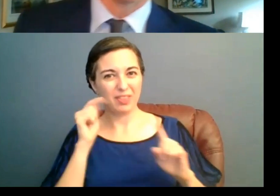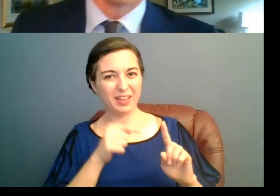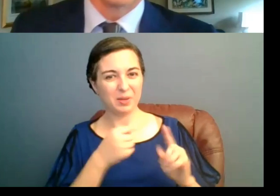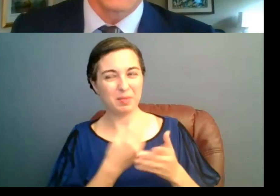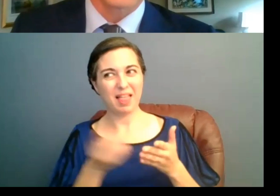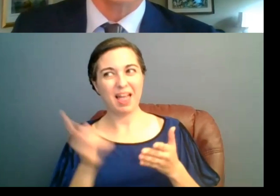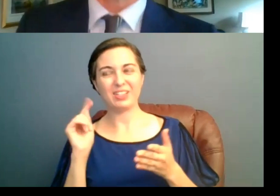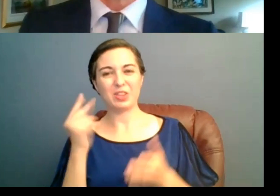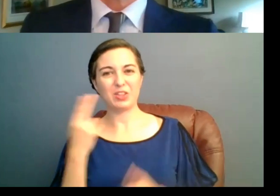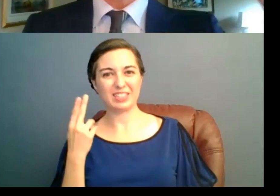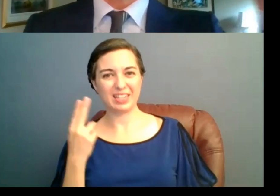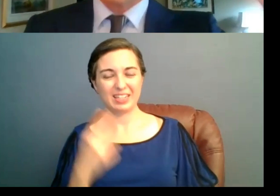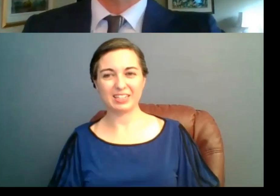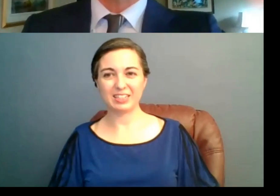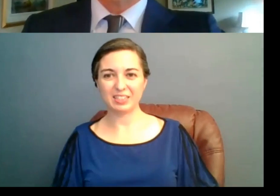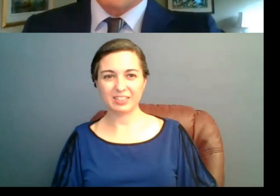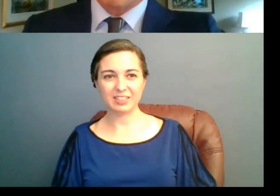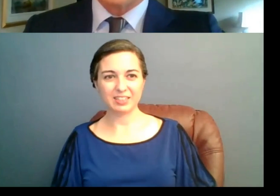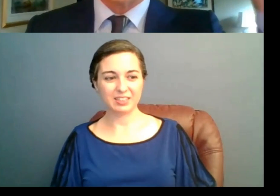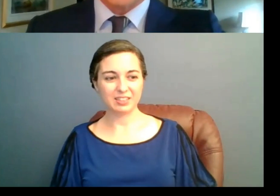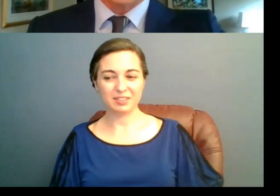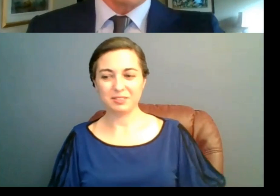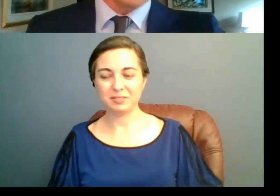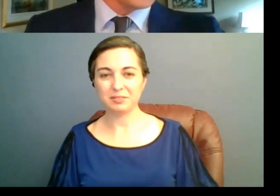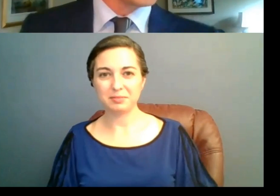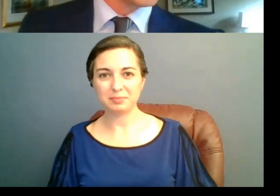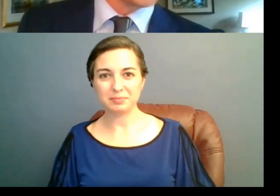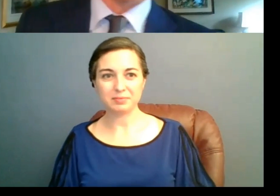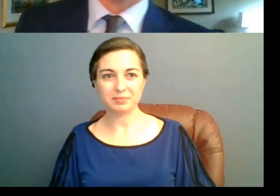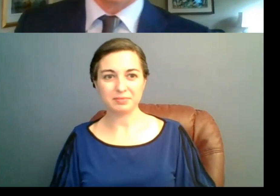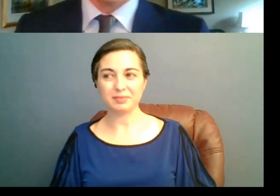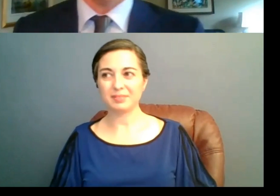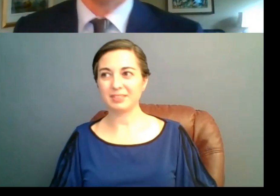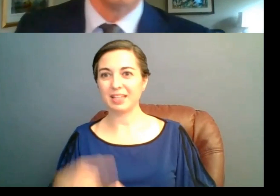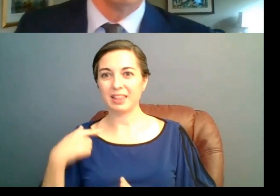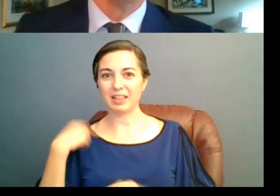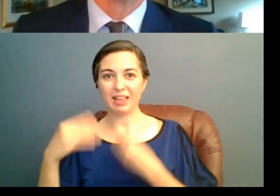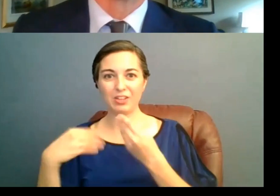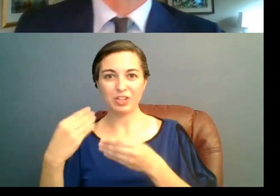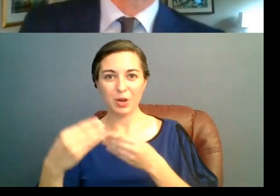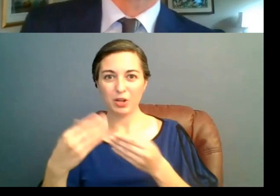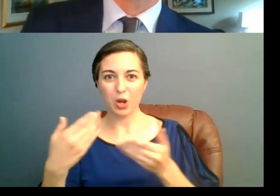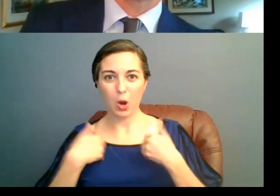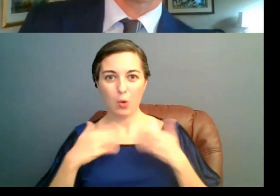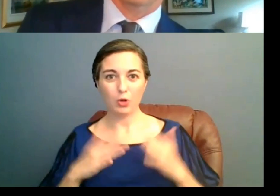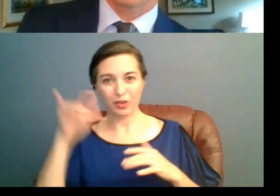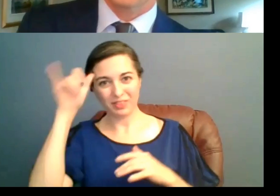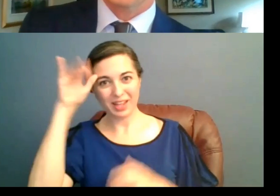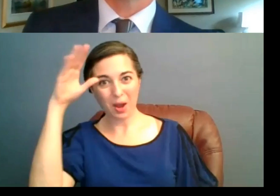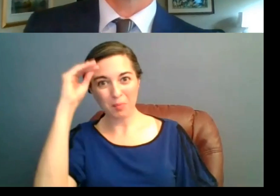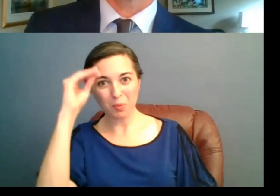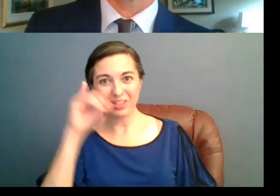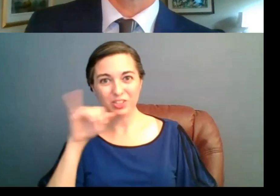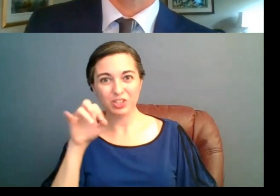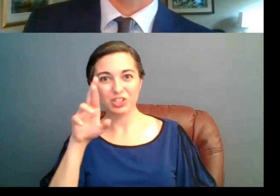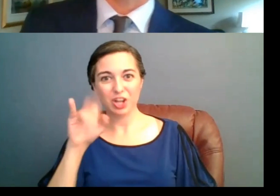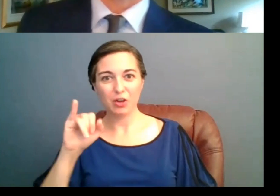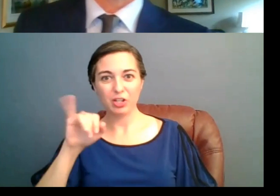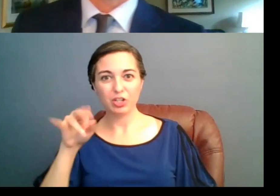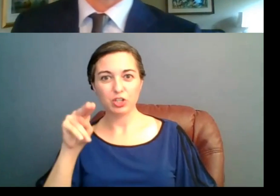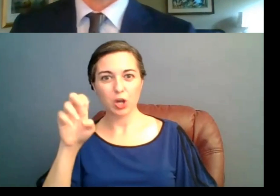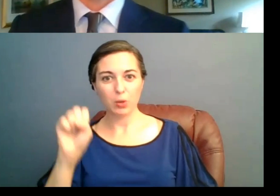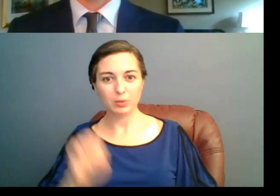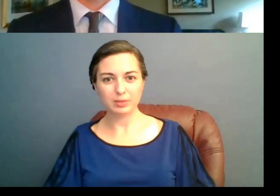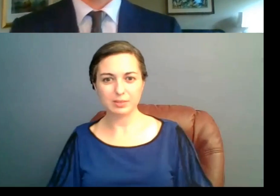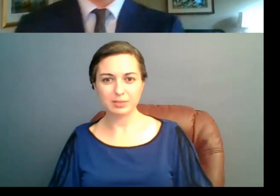we got Jerry Jones is the owner of the Cowboys, the legendary owner of the Cowboys. Go ahead. Yes. Yeah. So we actually, it's fun to hear Brett